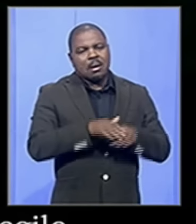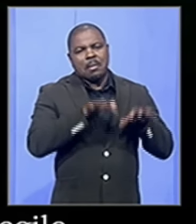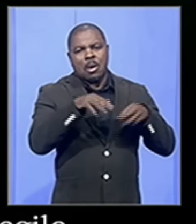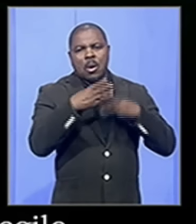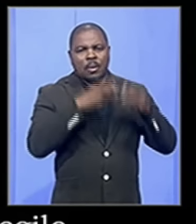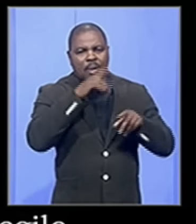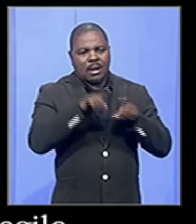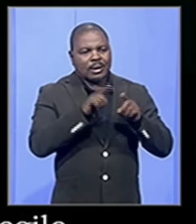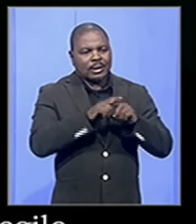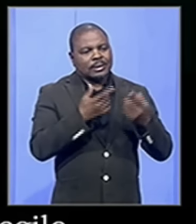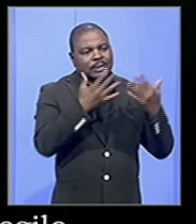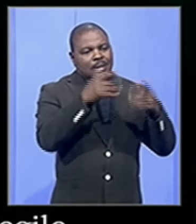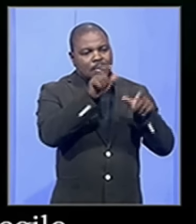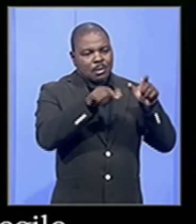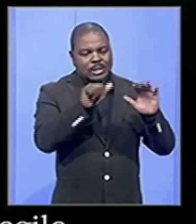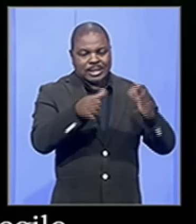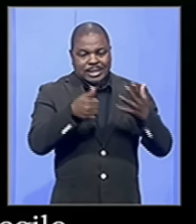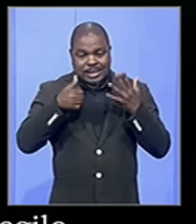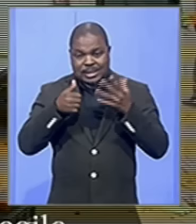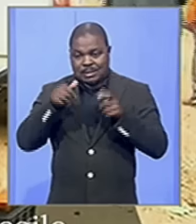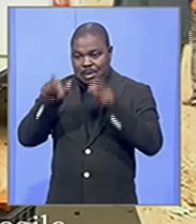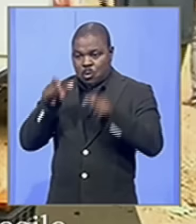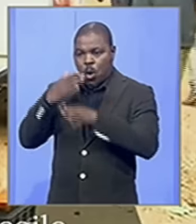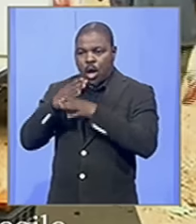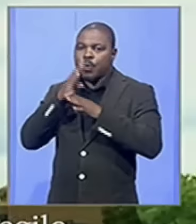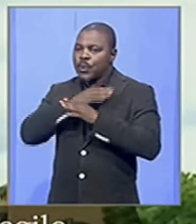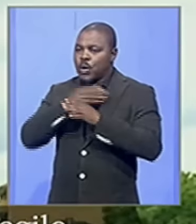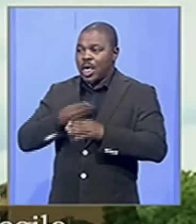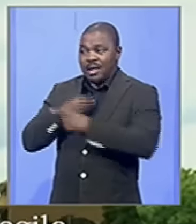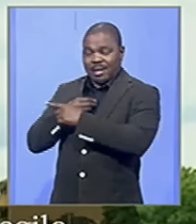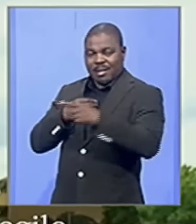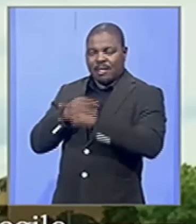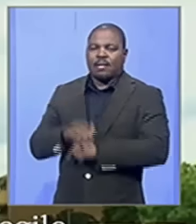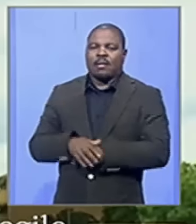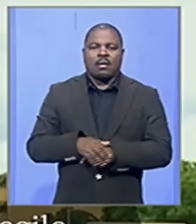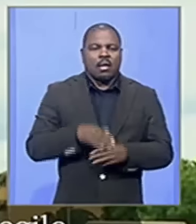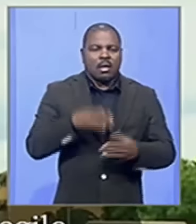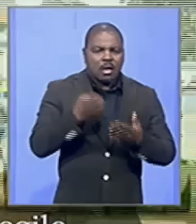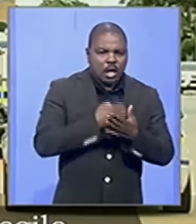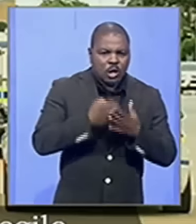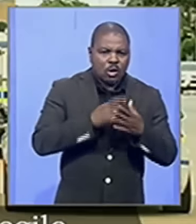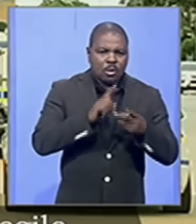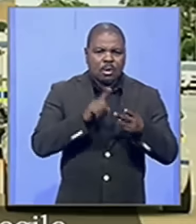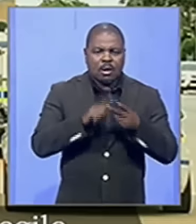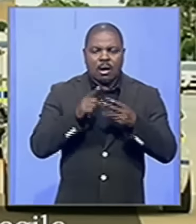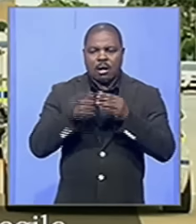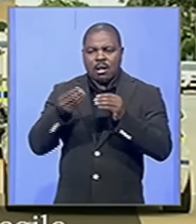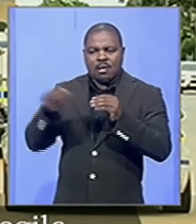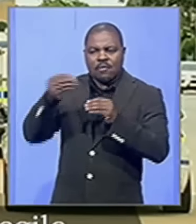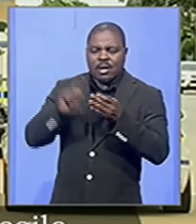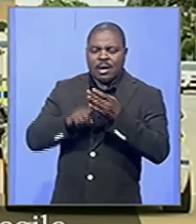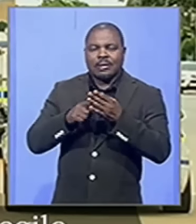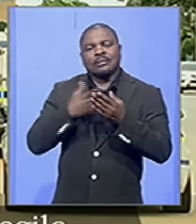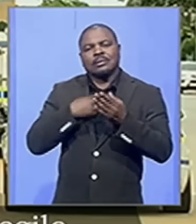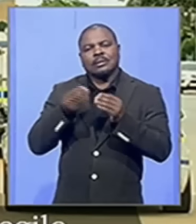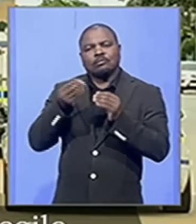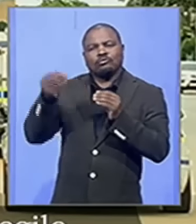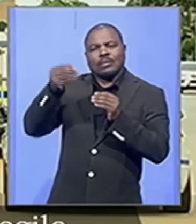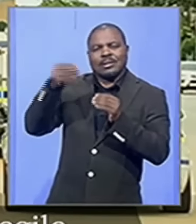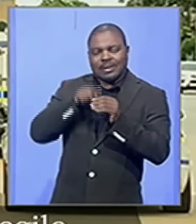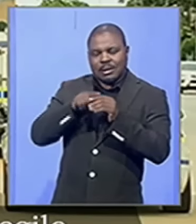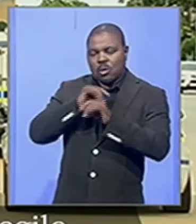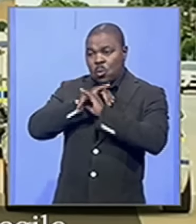6 out of 10 young people can't find work. Khatelelo go ikonomi le koketsego ya selo sa inflation le merokotso di ka tswa